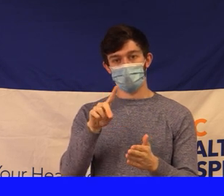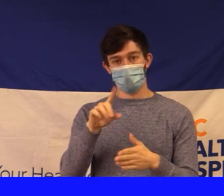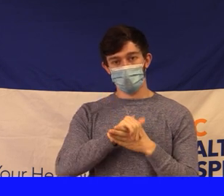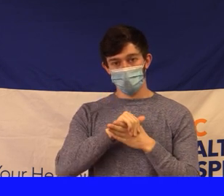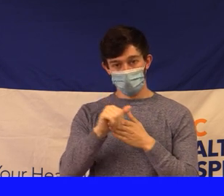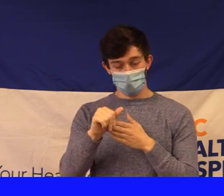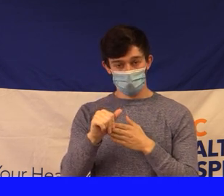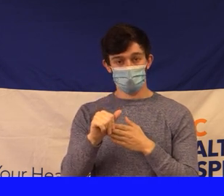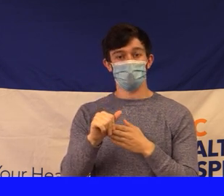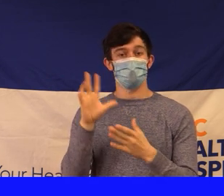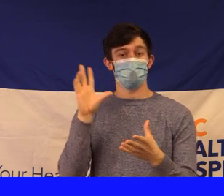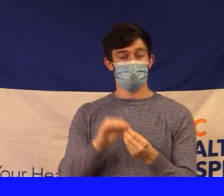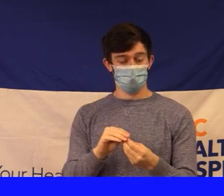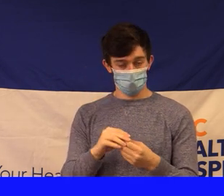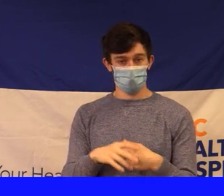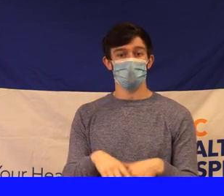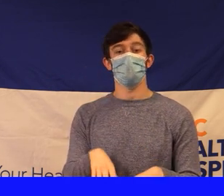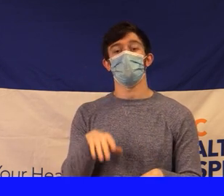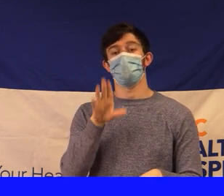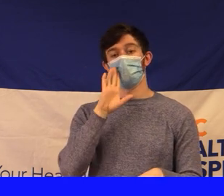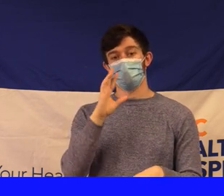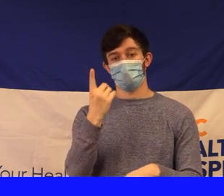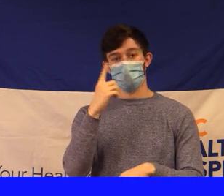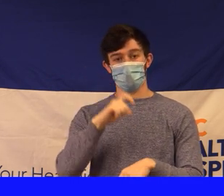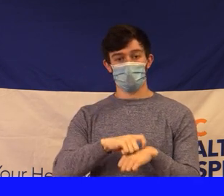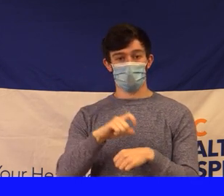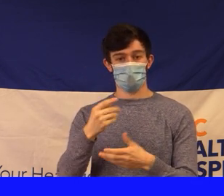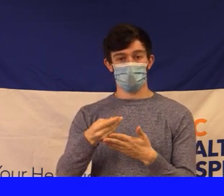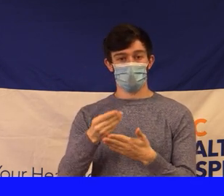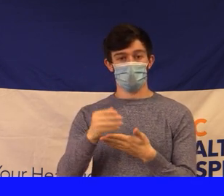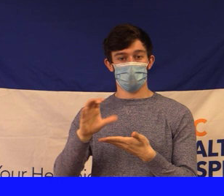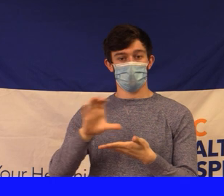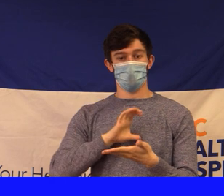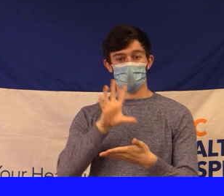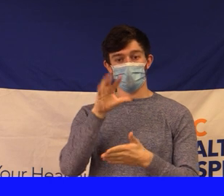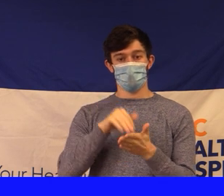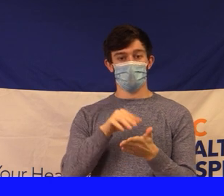$75,651,031. We will enjoy a one-time rebate of